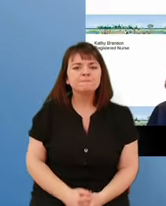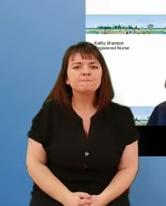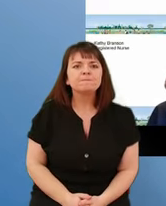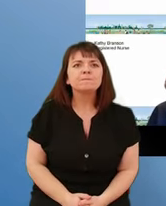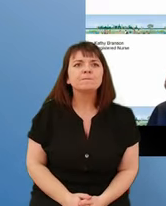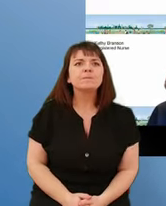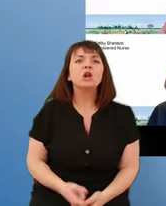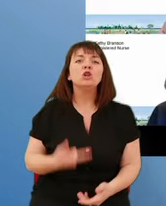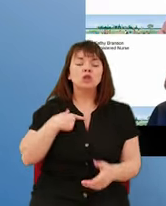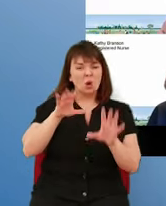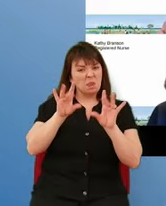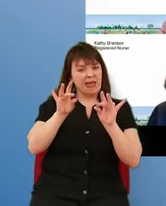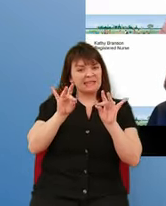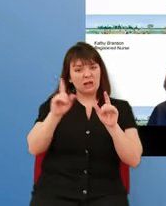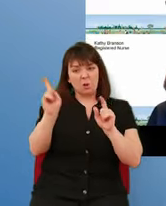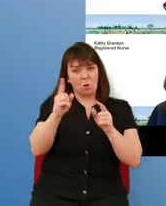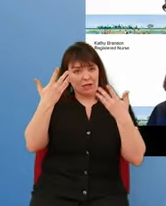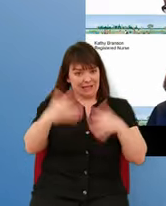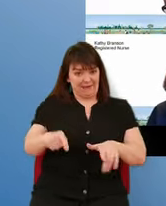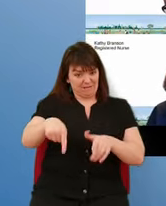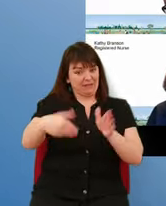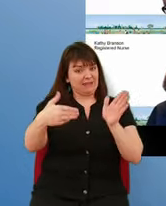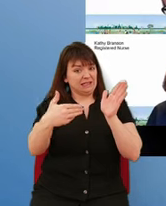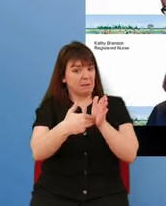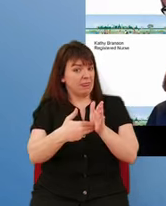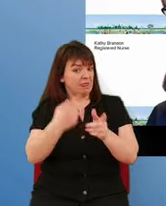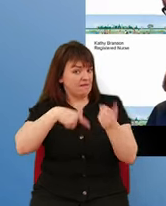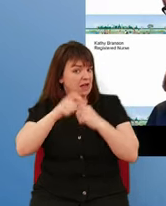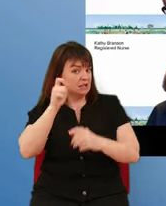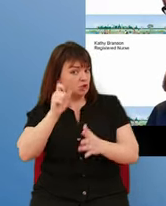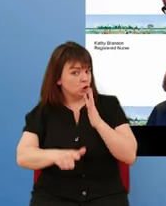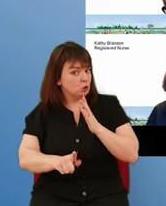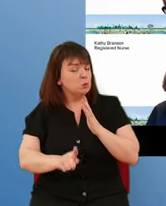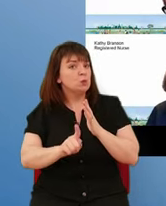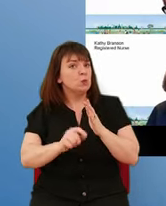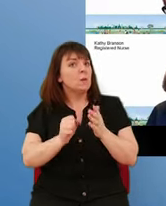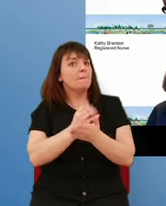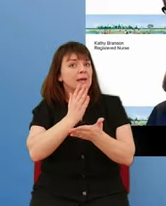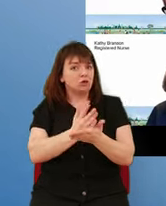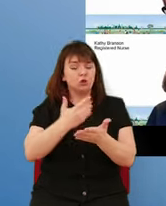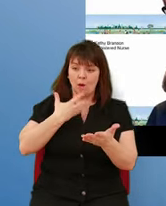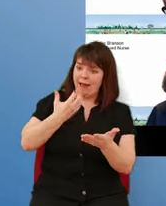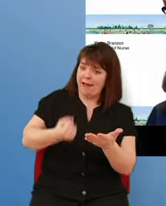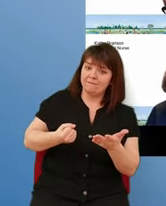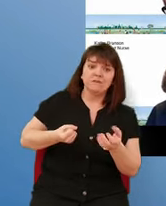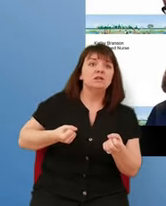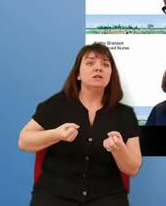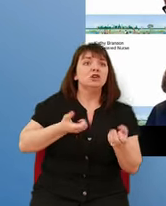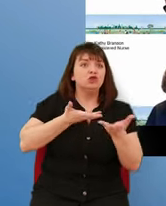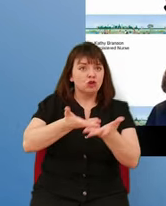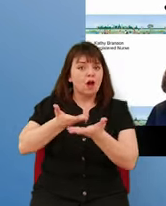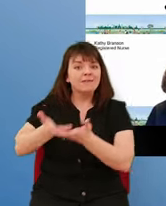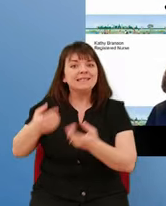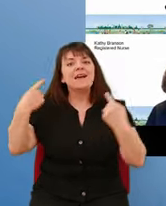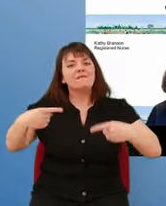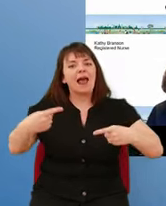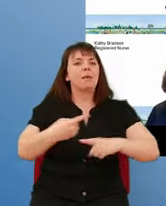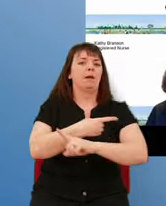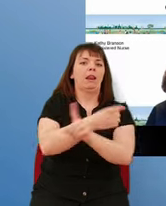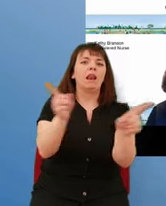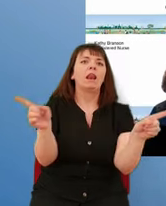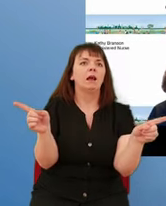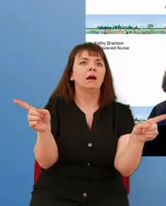services available to everybody. We are going to go through and start working to raise the contracts for those specifications for those who've